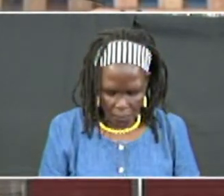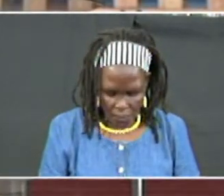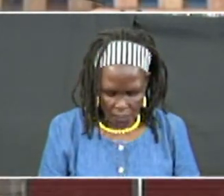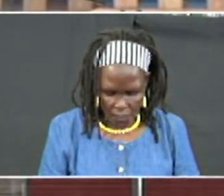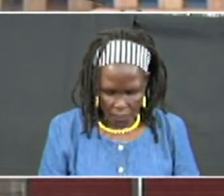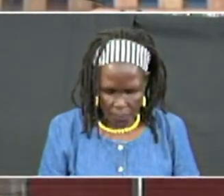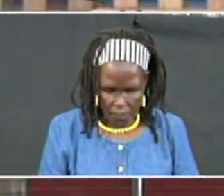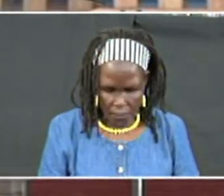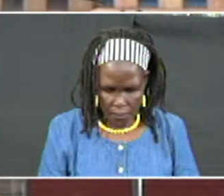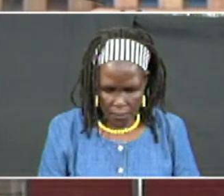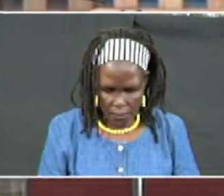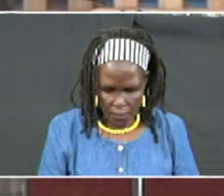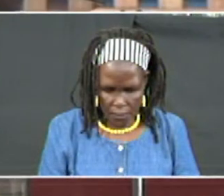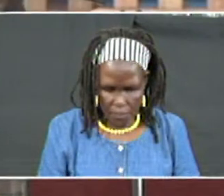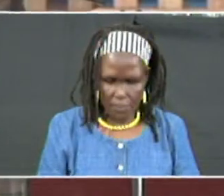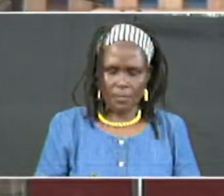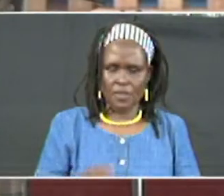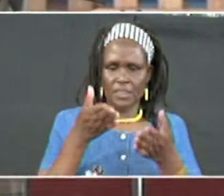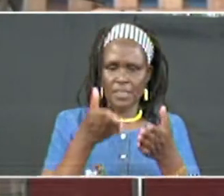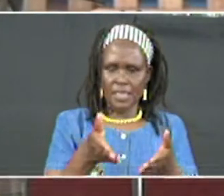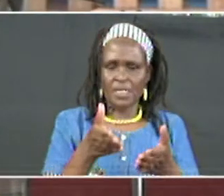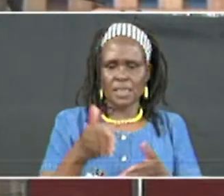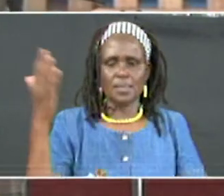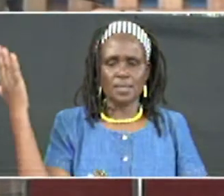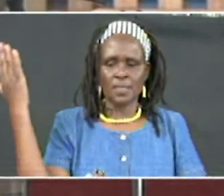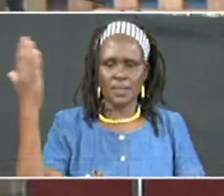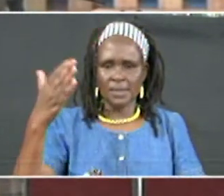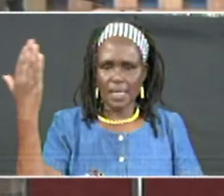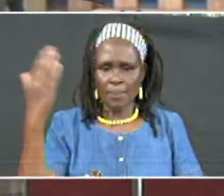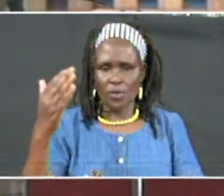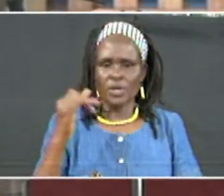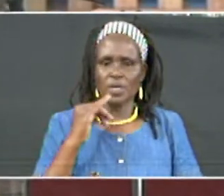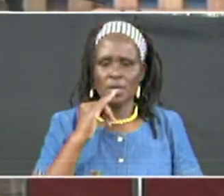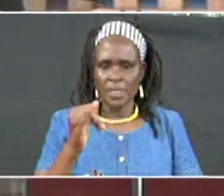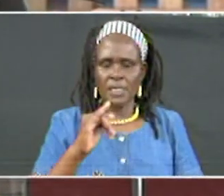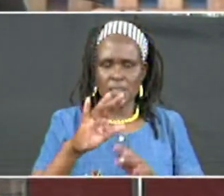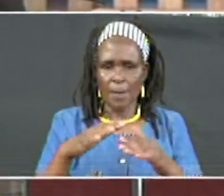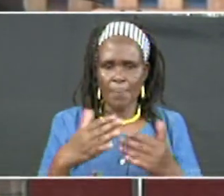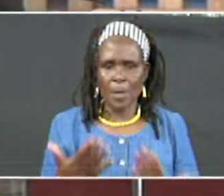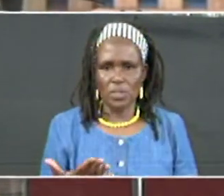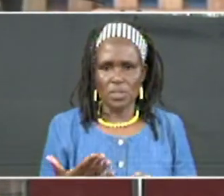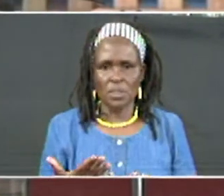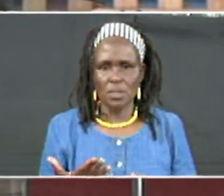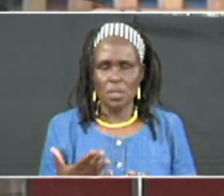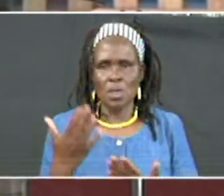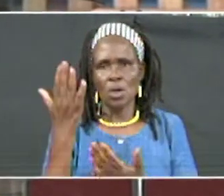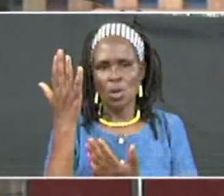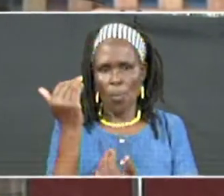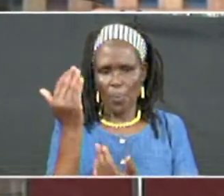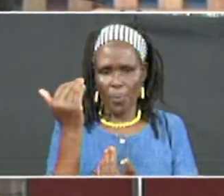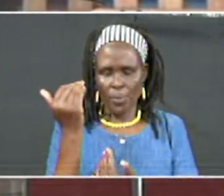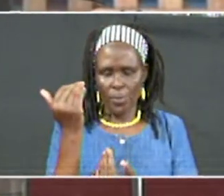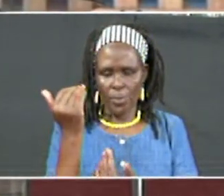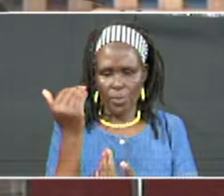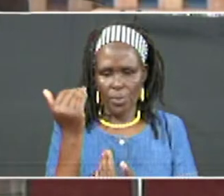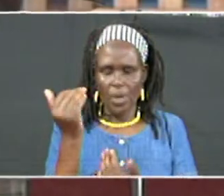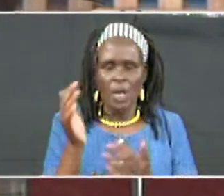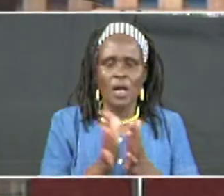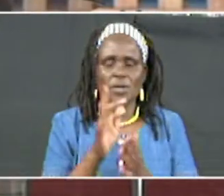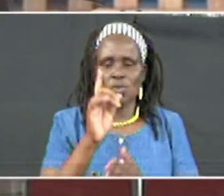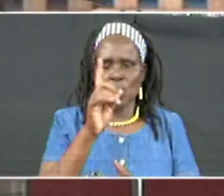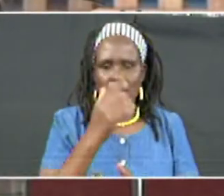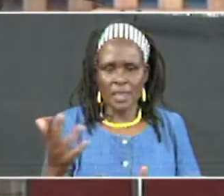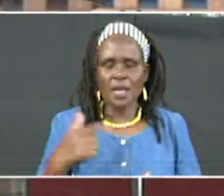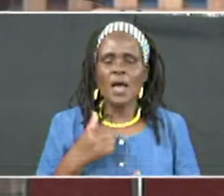This sermon is about hope. And the one thing that I want